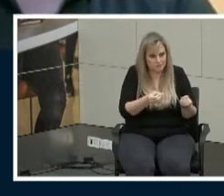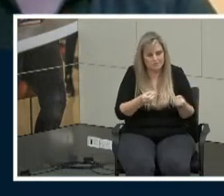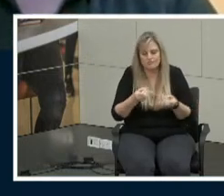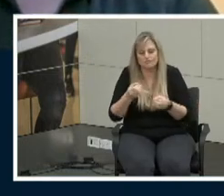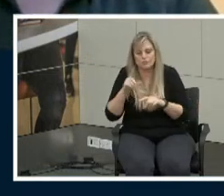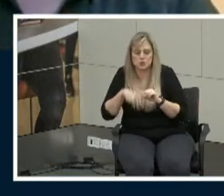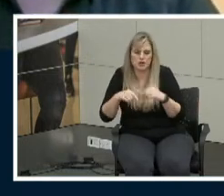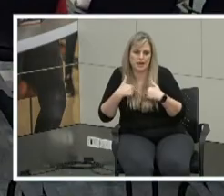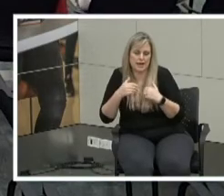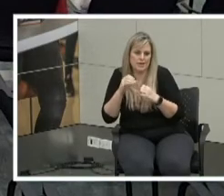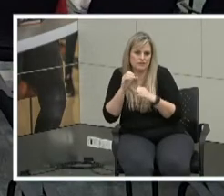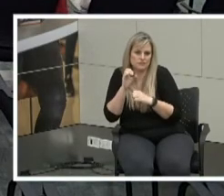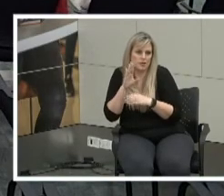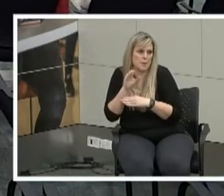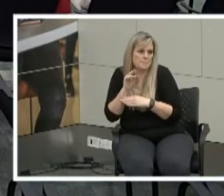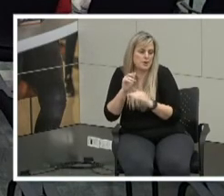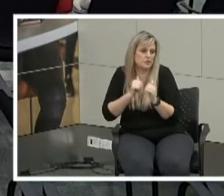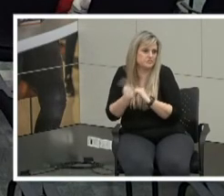thank